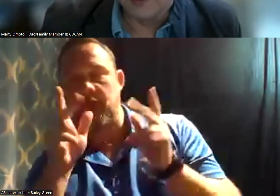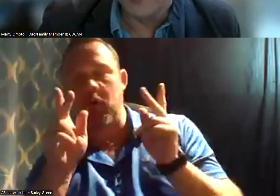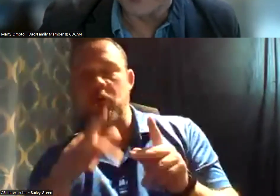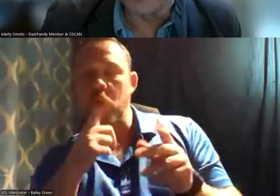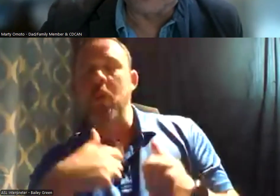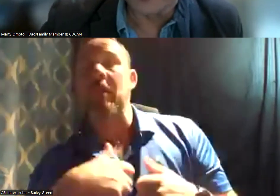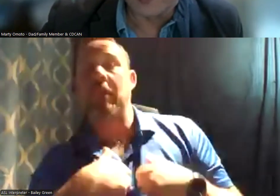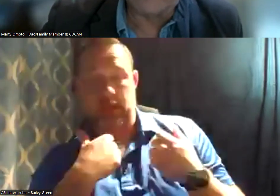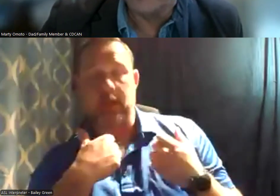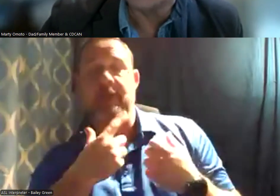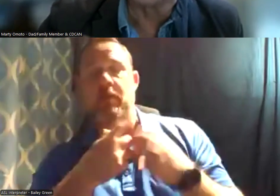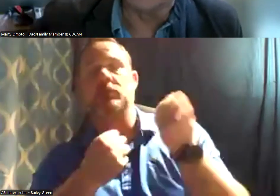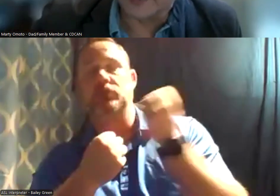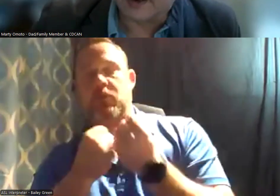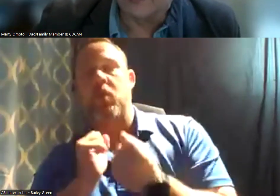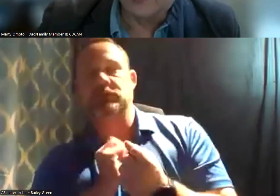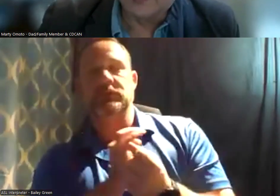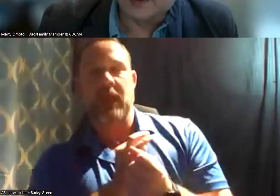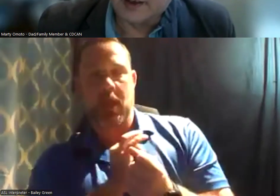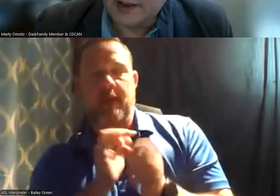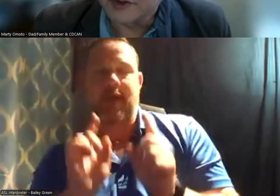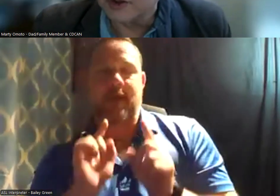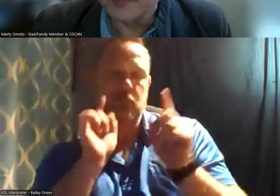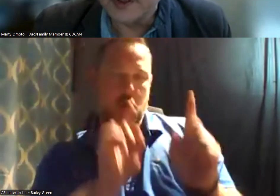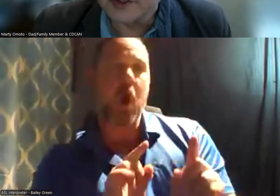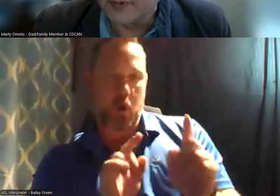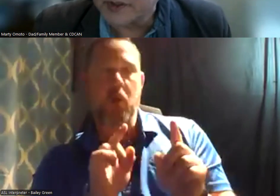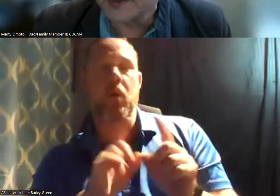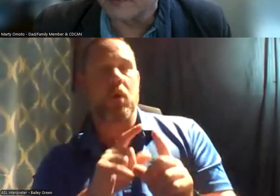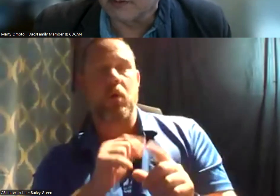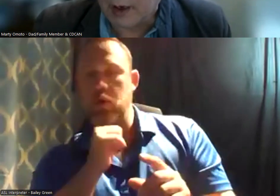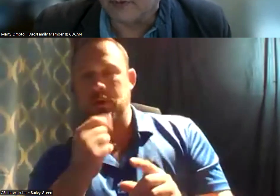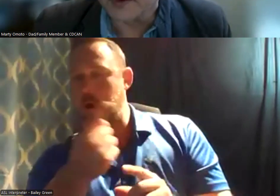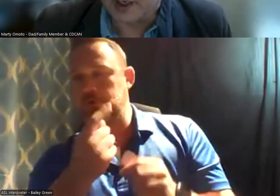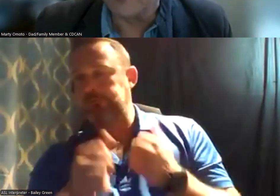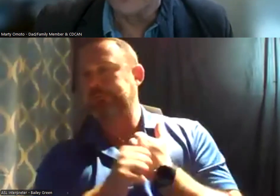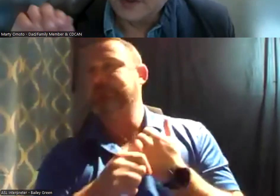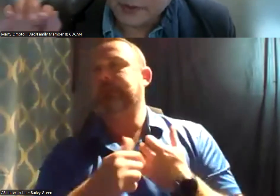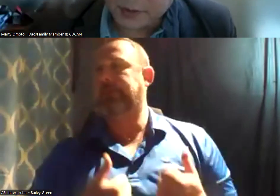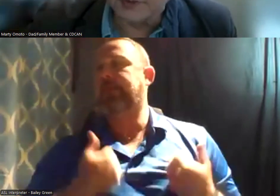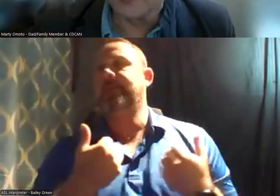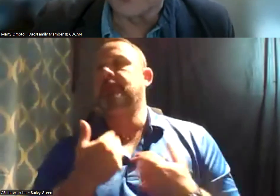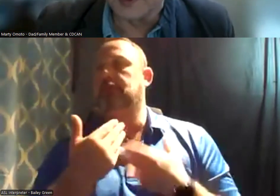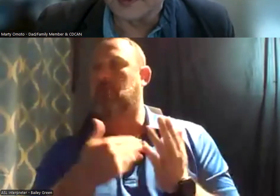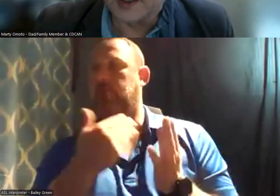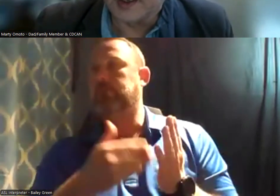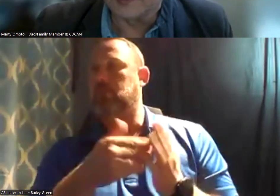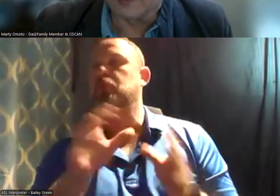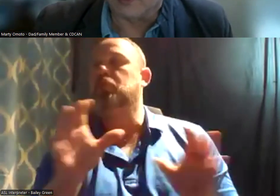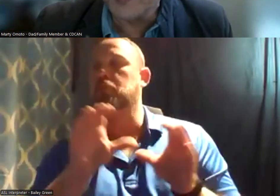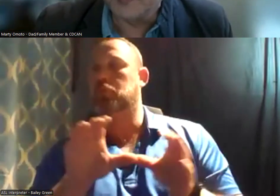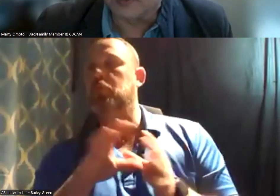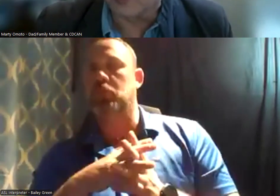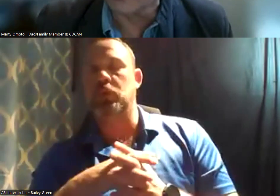there, but the support staff who has to go there. And it shouldn't be someone risking their life all the time to do those things.